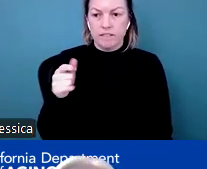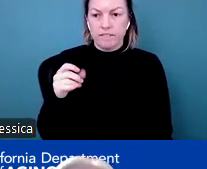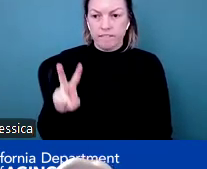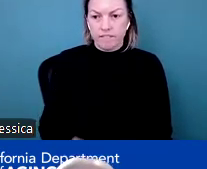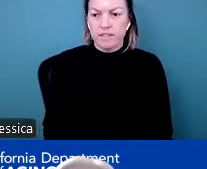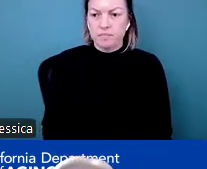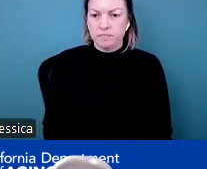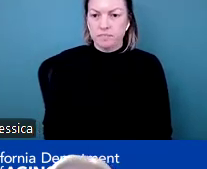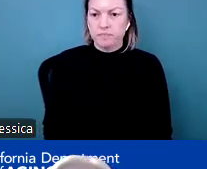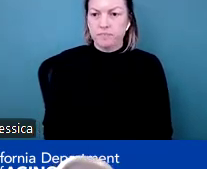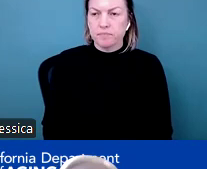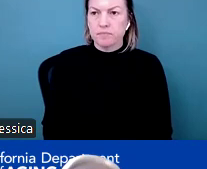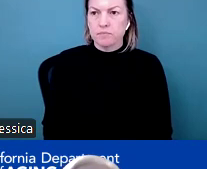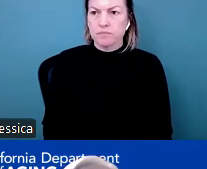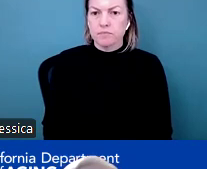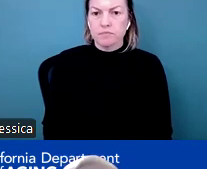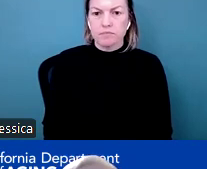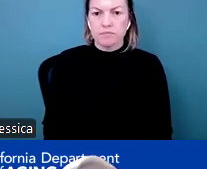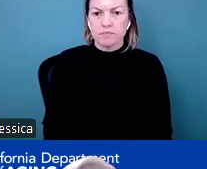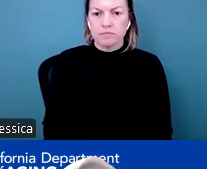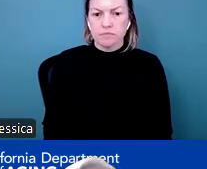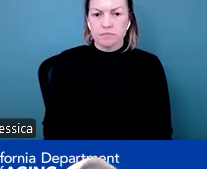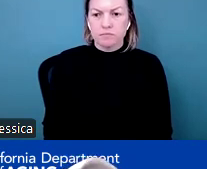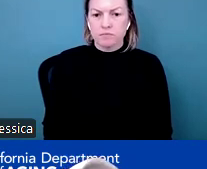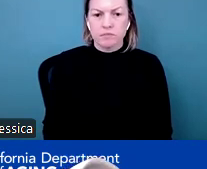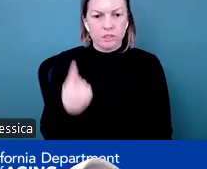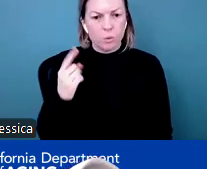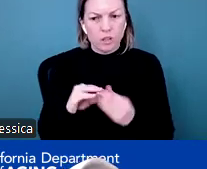aging.ca.gov. Public comment you put in the.